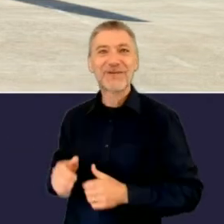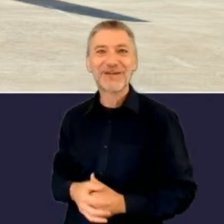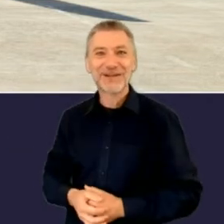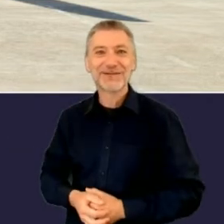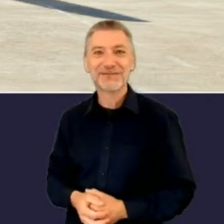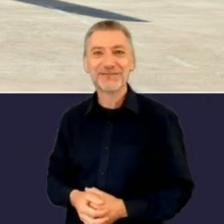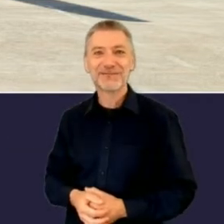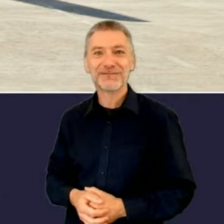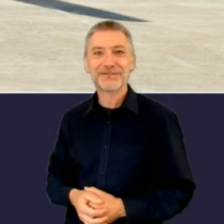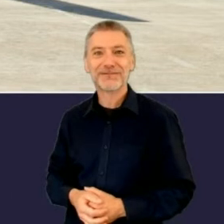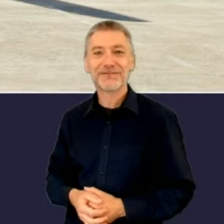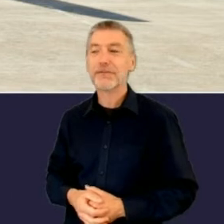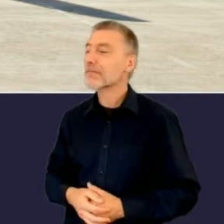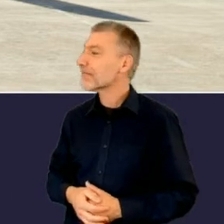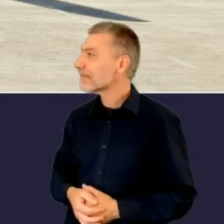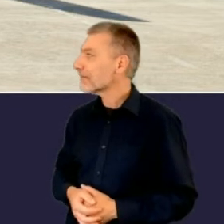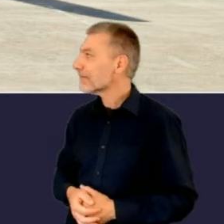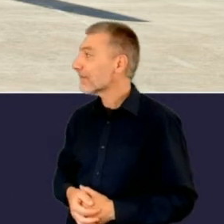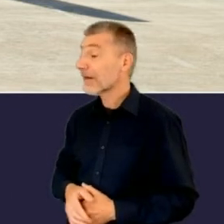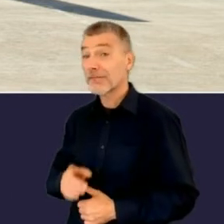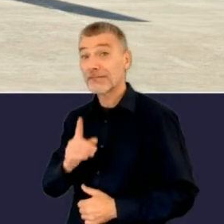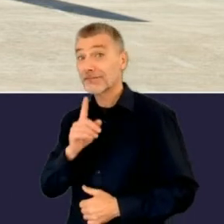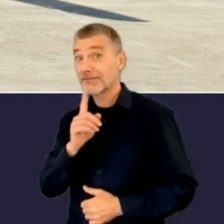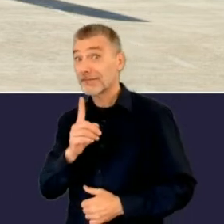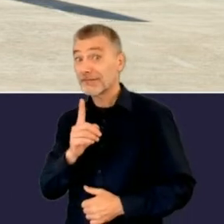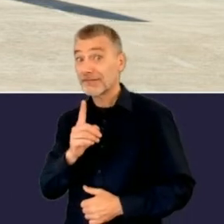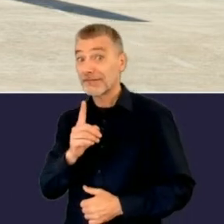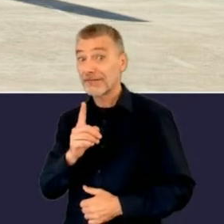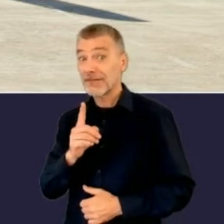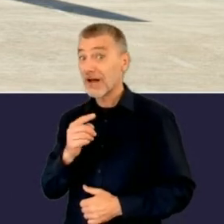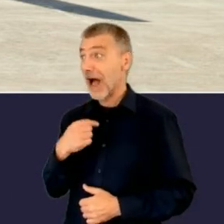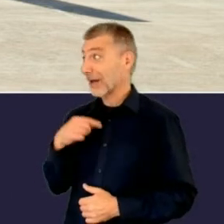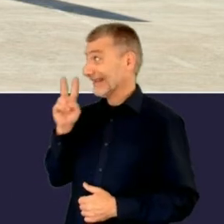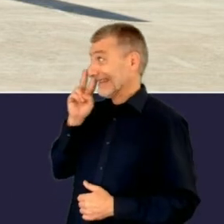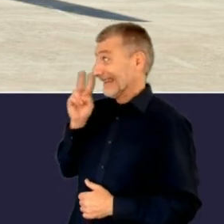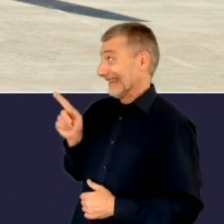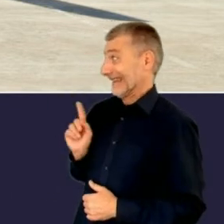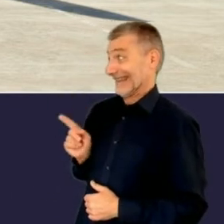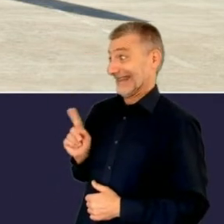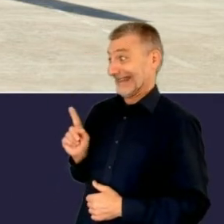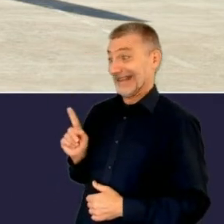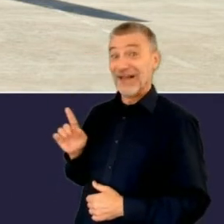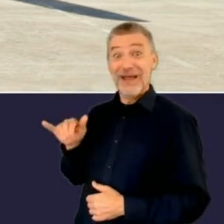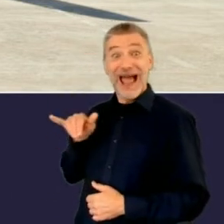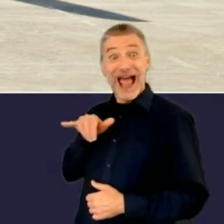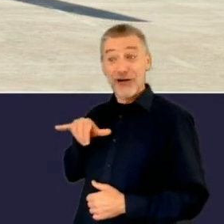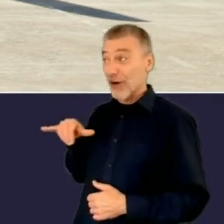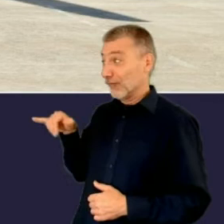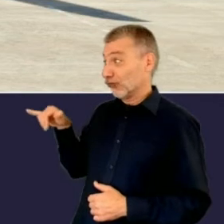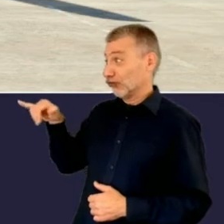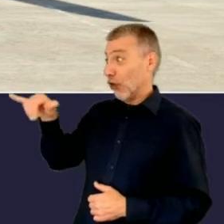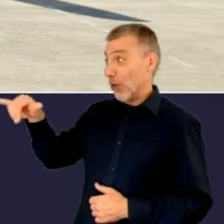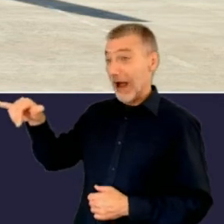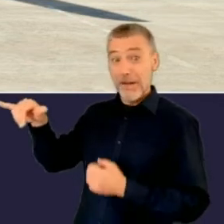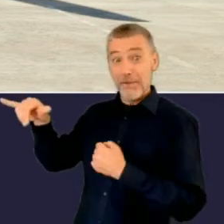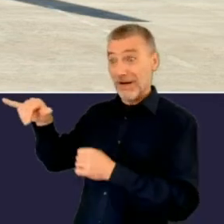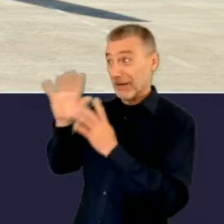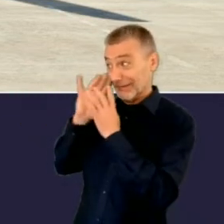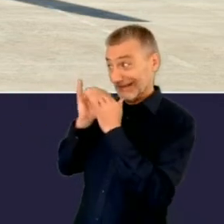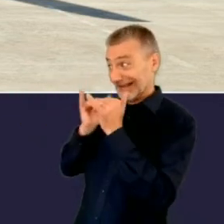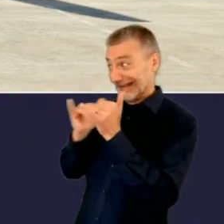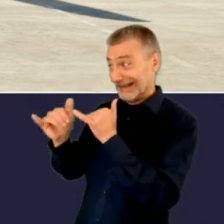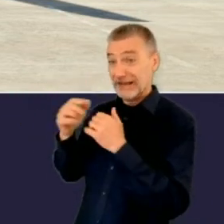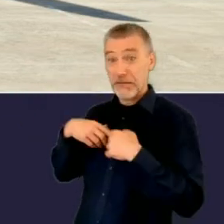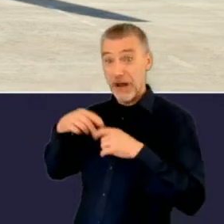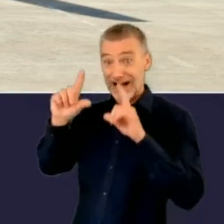Something very special has just happened, which is our aircraft has actually just rolled out to go testing. And I have a camera here that I could flip round,